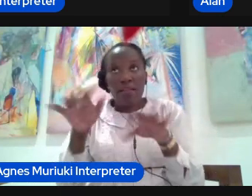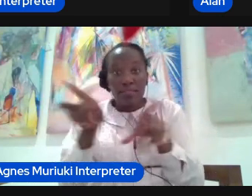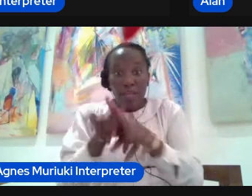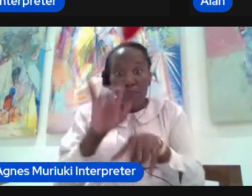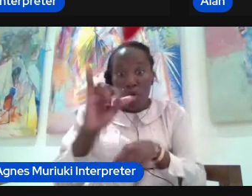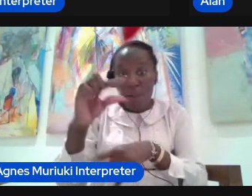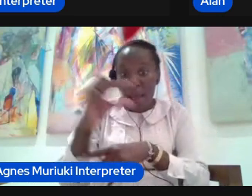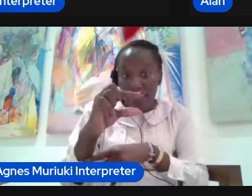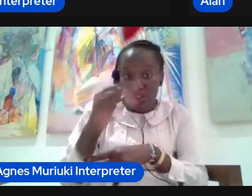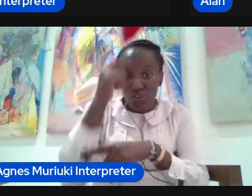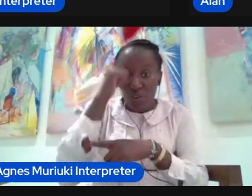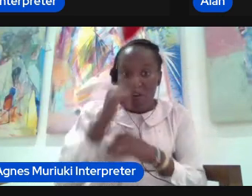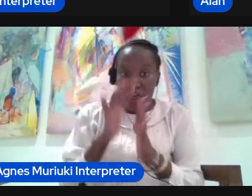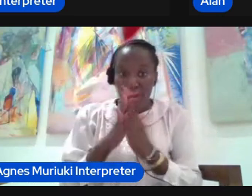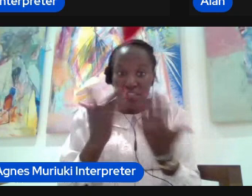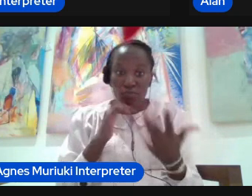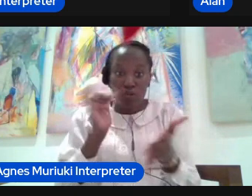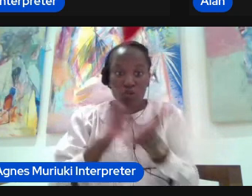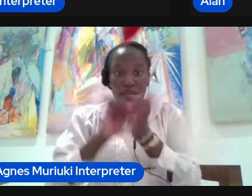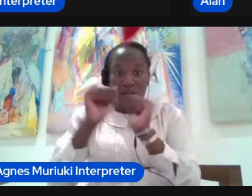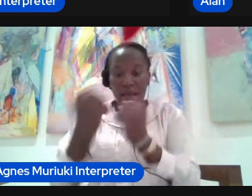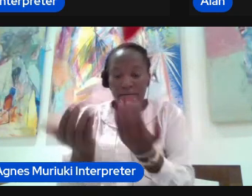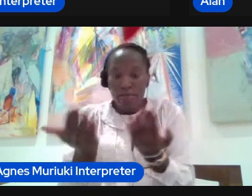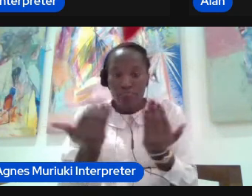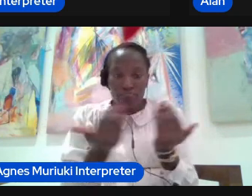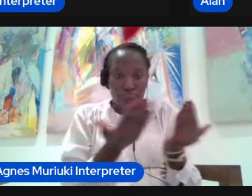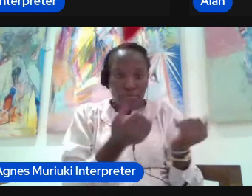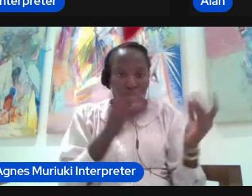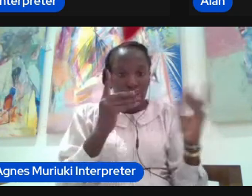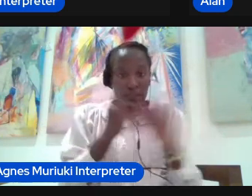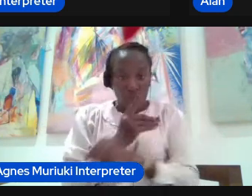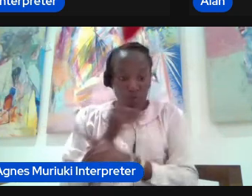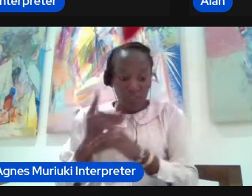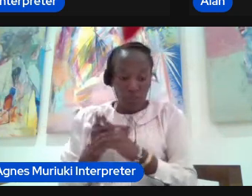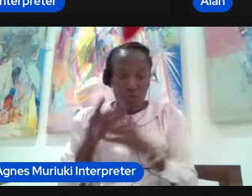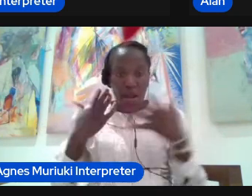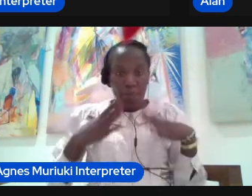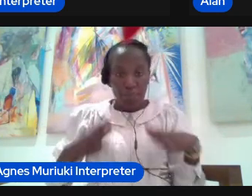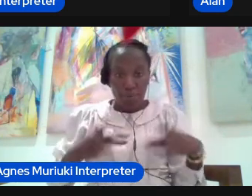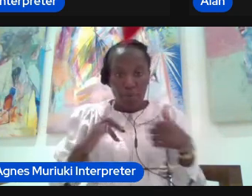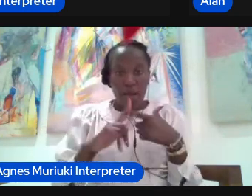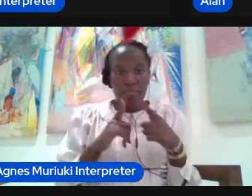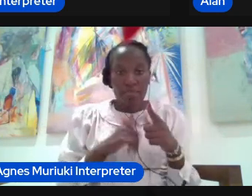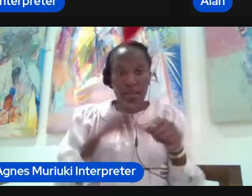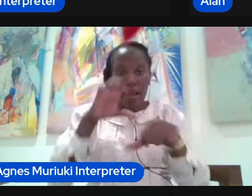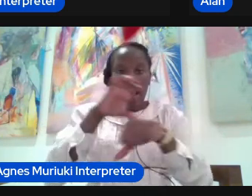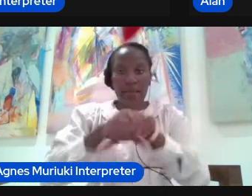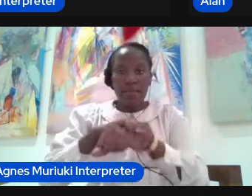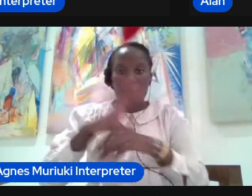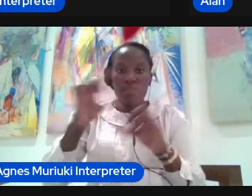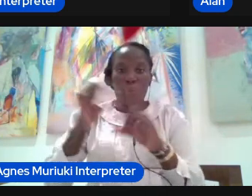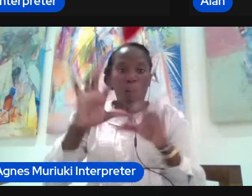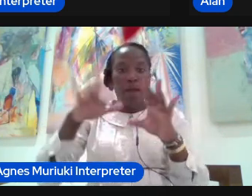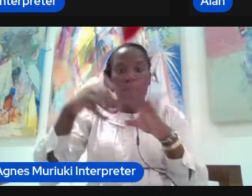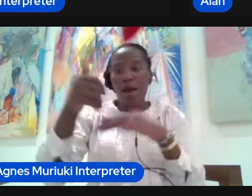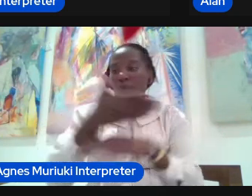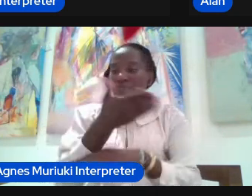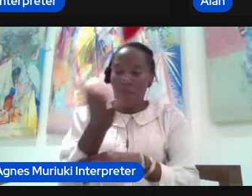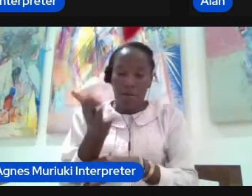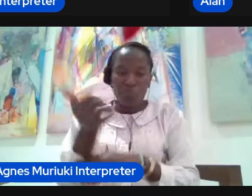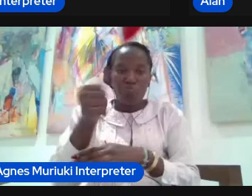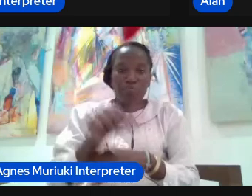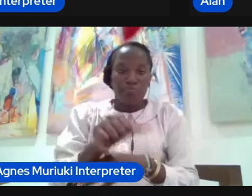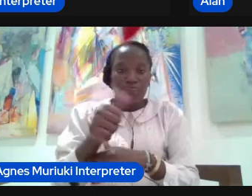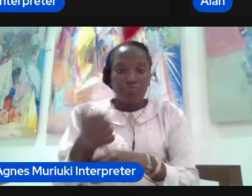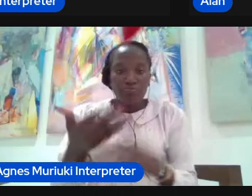on Facebook, so that I attract different audiences and I get the word out there. Yes. Another thing